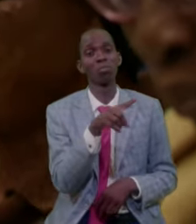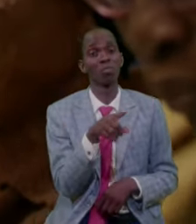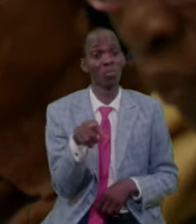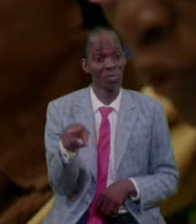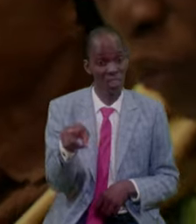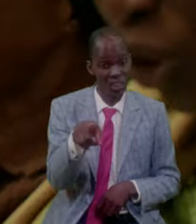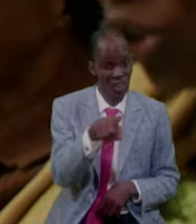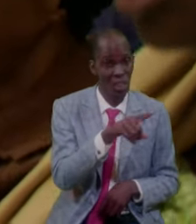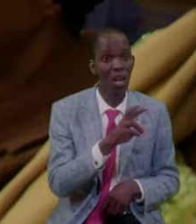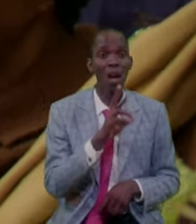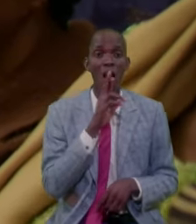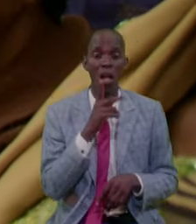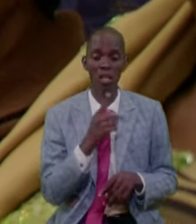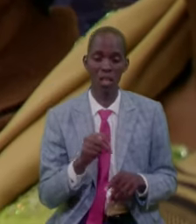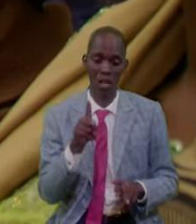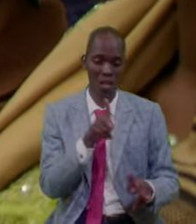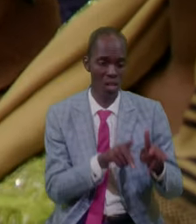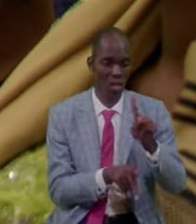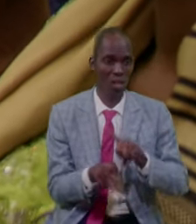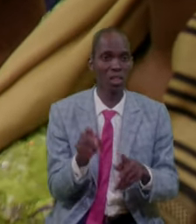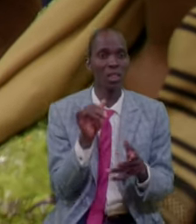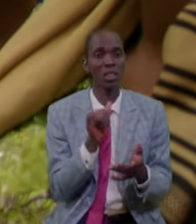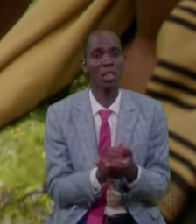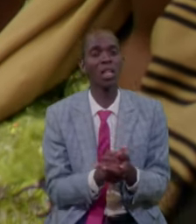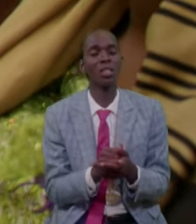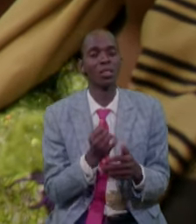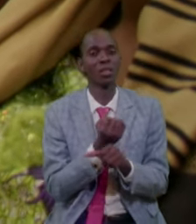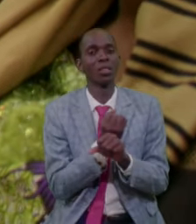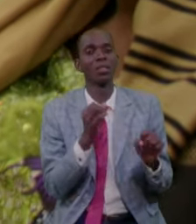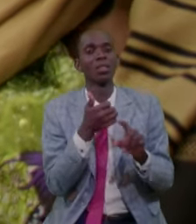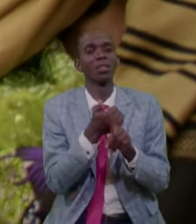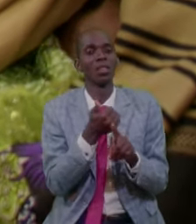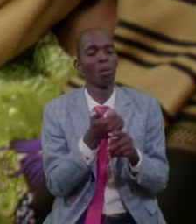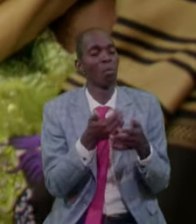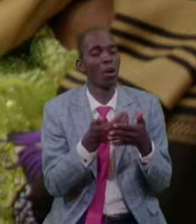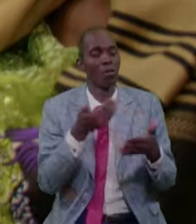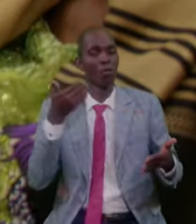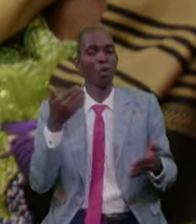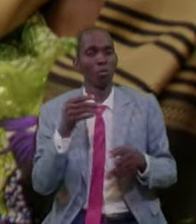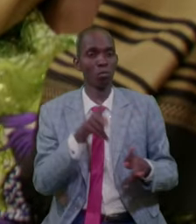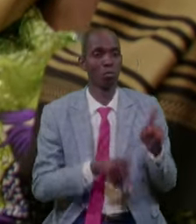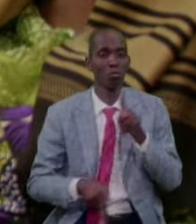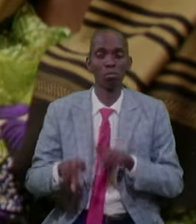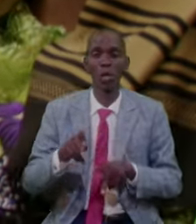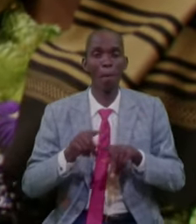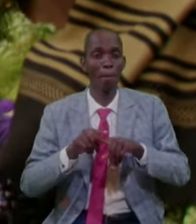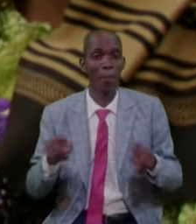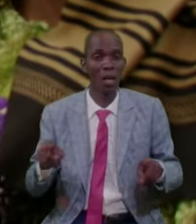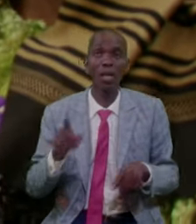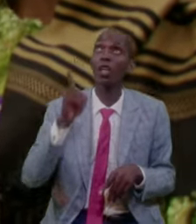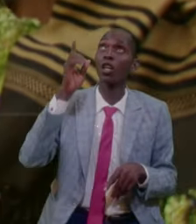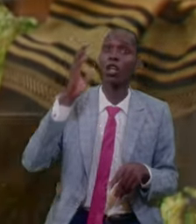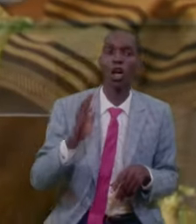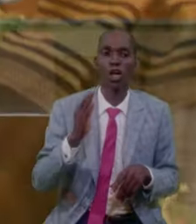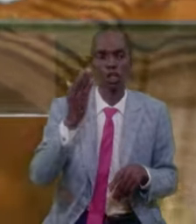they which justify yourselves before men, but God